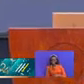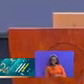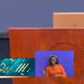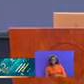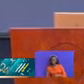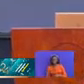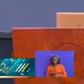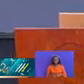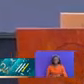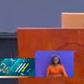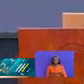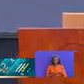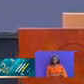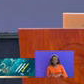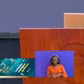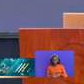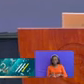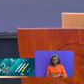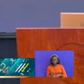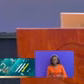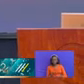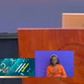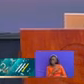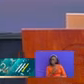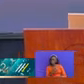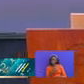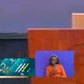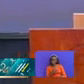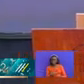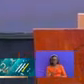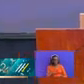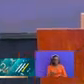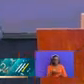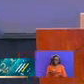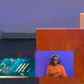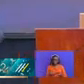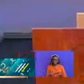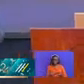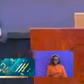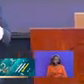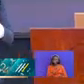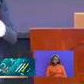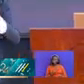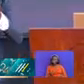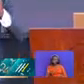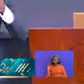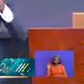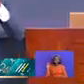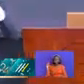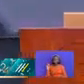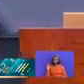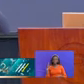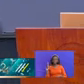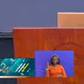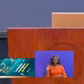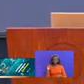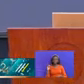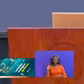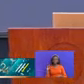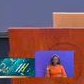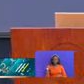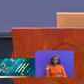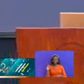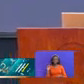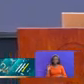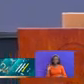wisdom influence so they study that man he's a mystery and whatever they call that that that